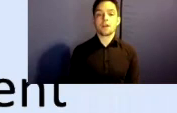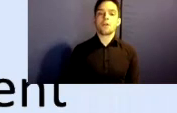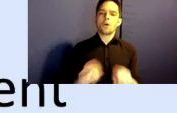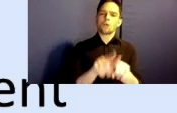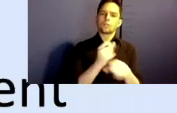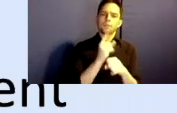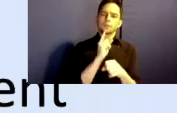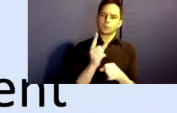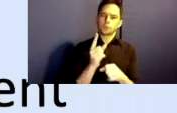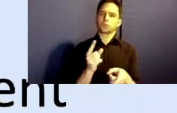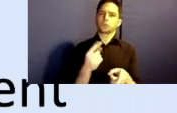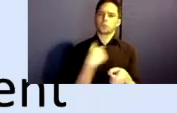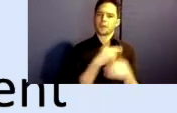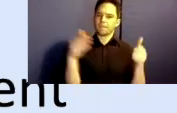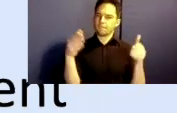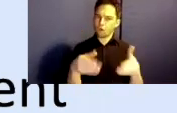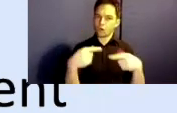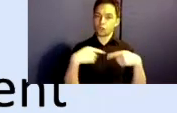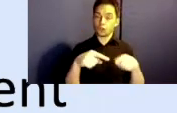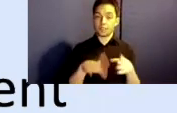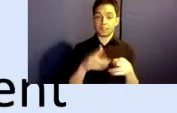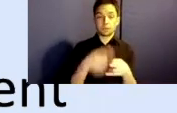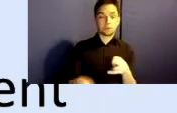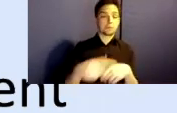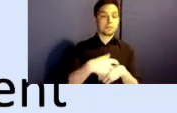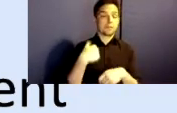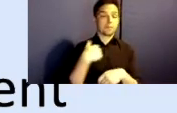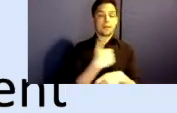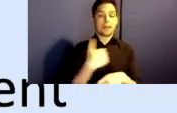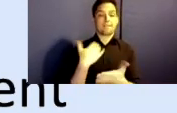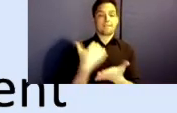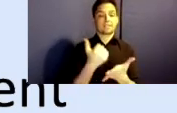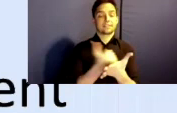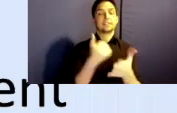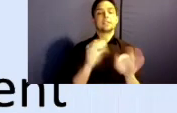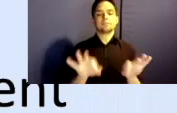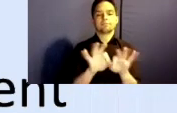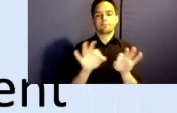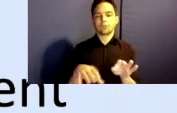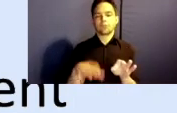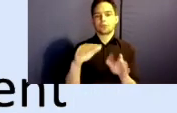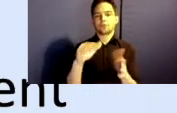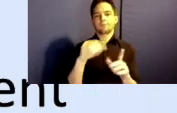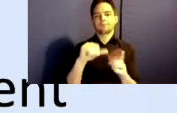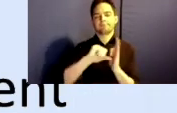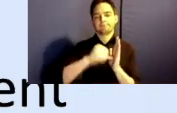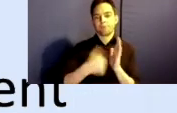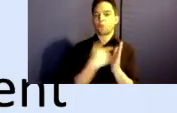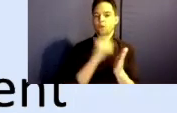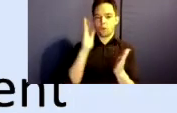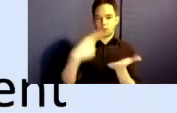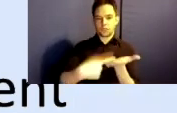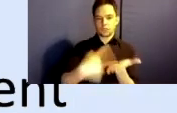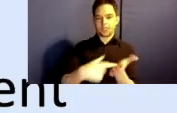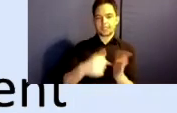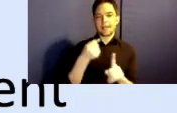that we focus during this very brief time that we have together, I want to flag that we will really be discussing the impact